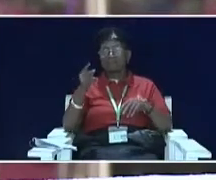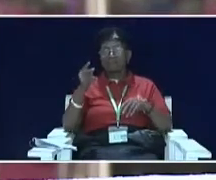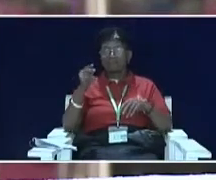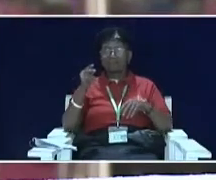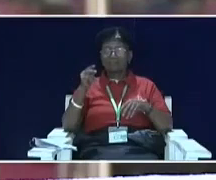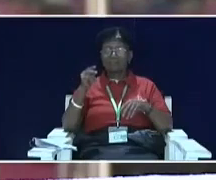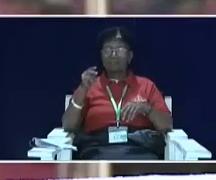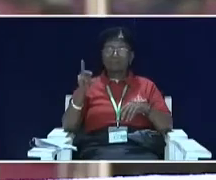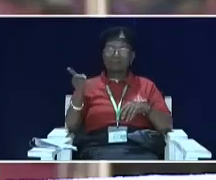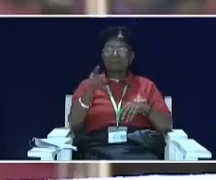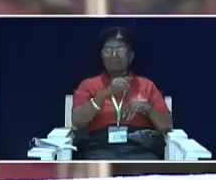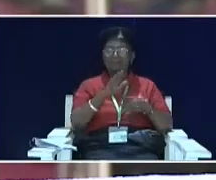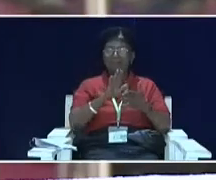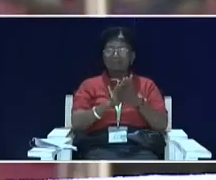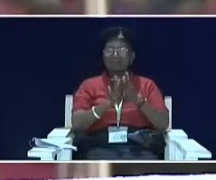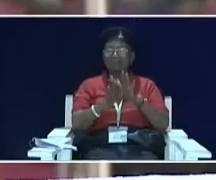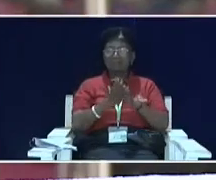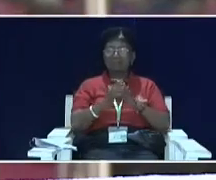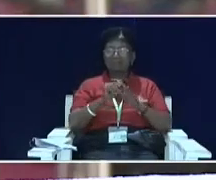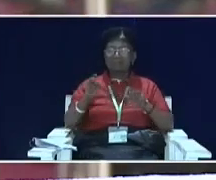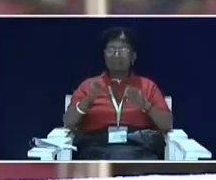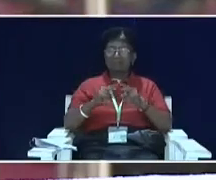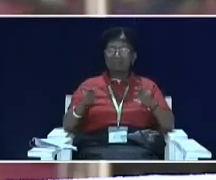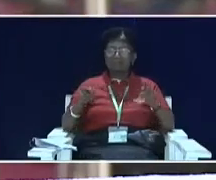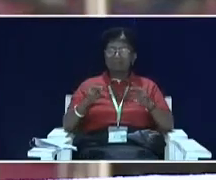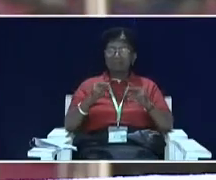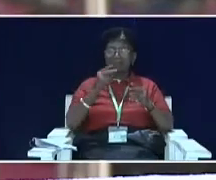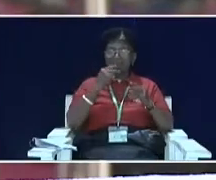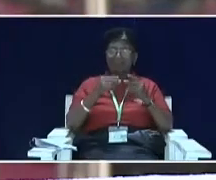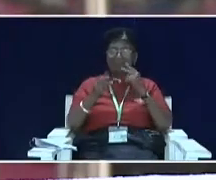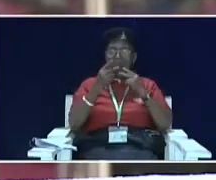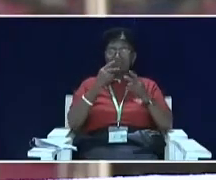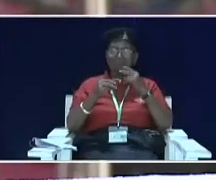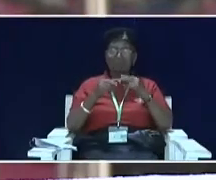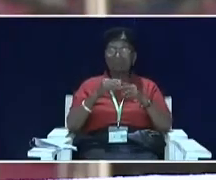you become a vessel in the hand of God.